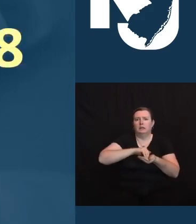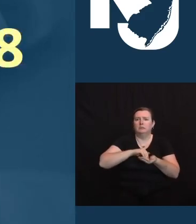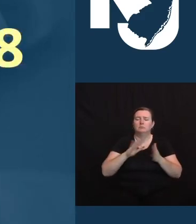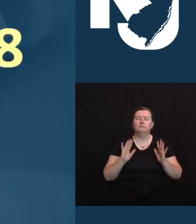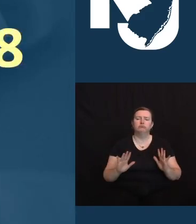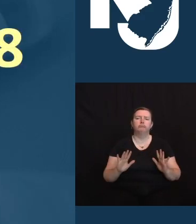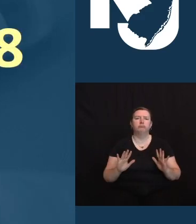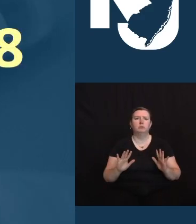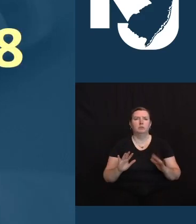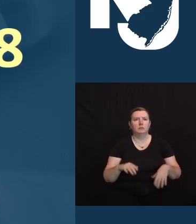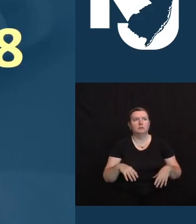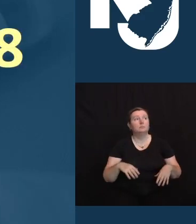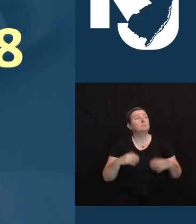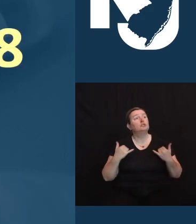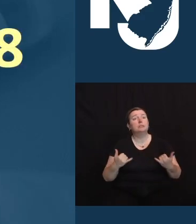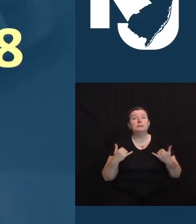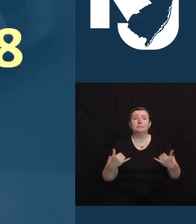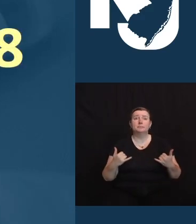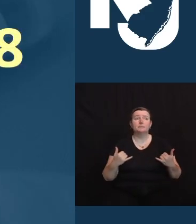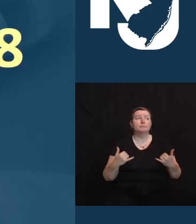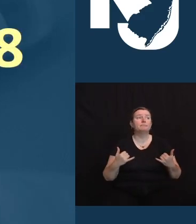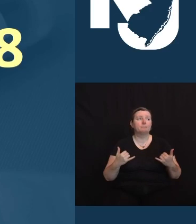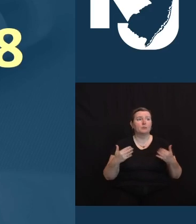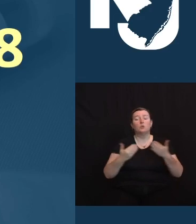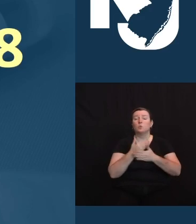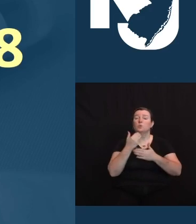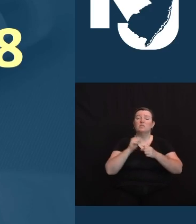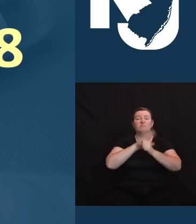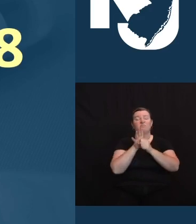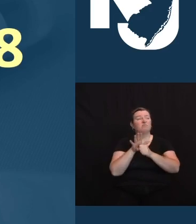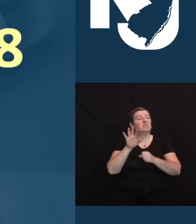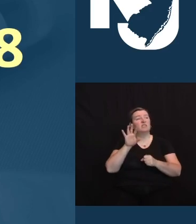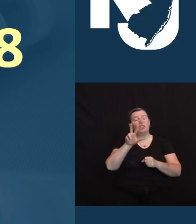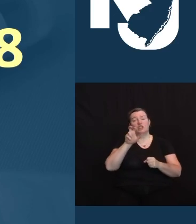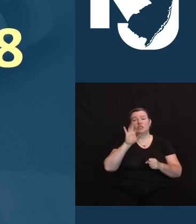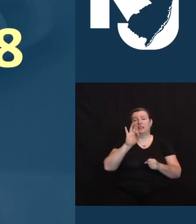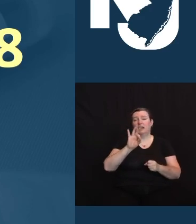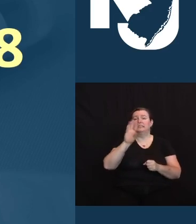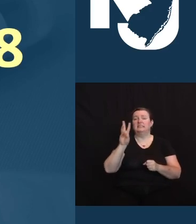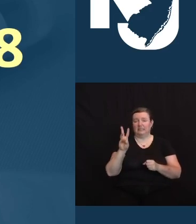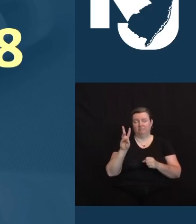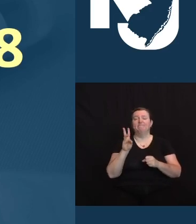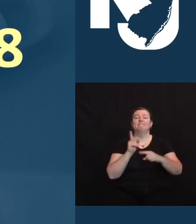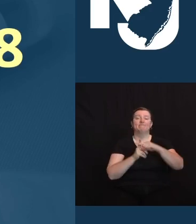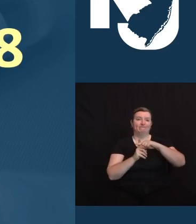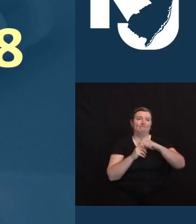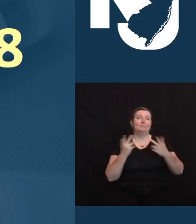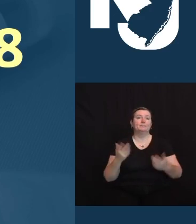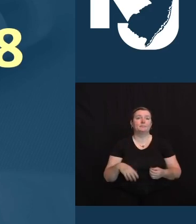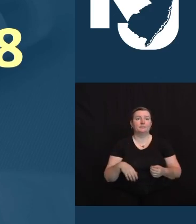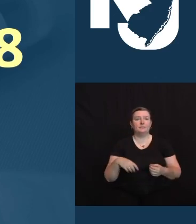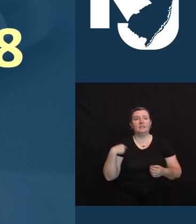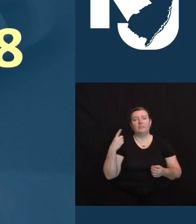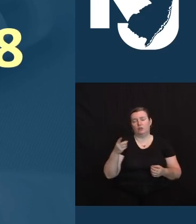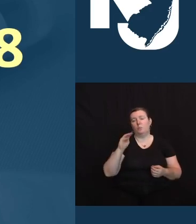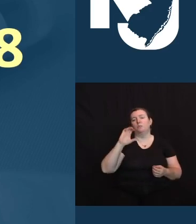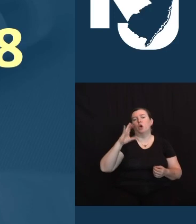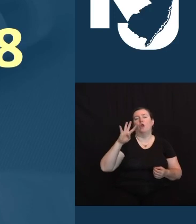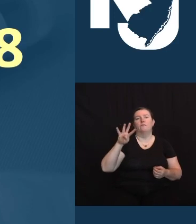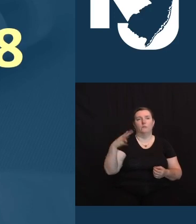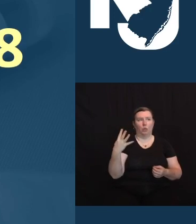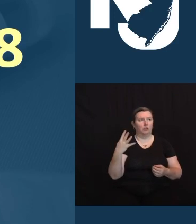Today, we are announcing 396 new positive test results, and since March 4th, we've reported